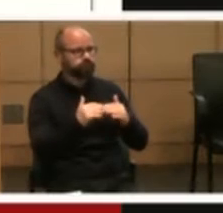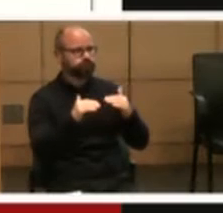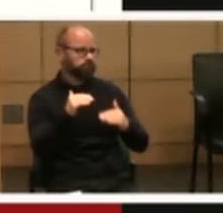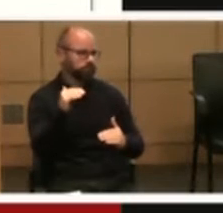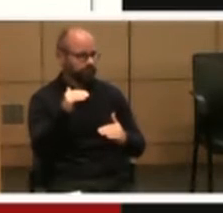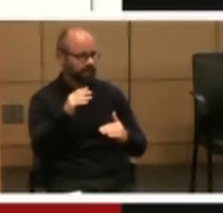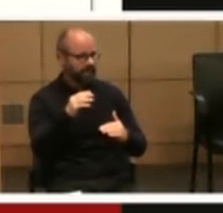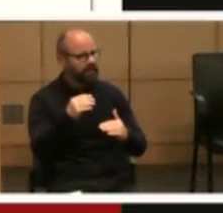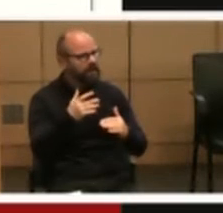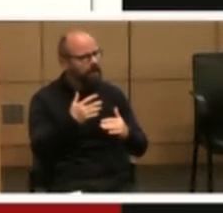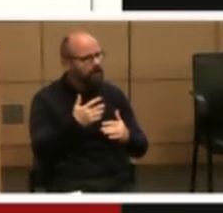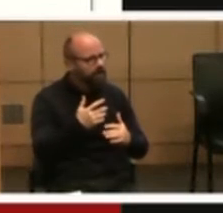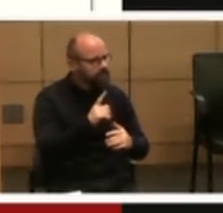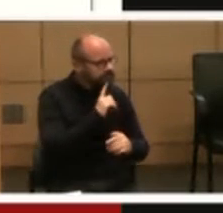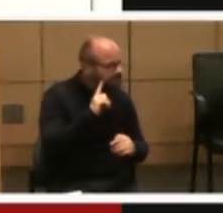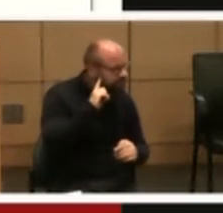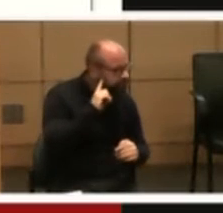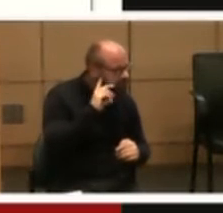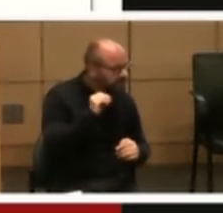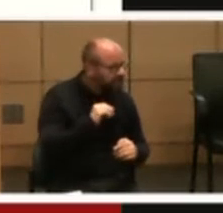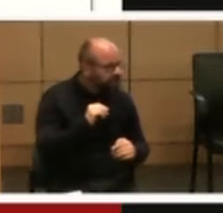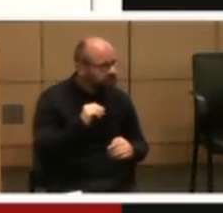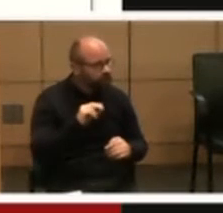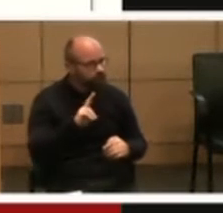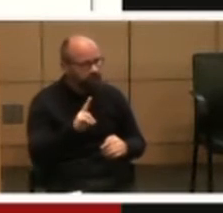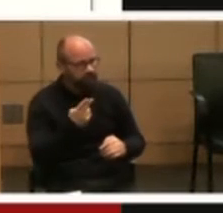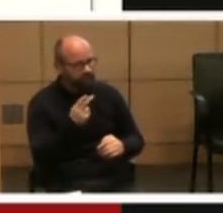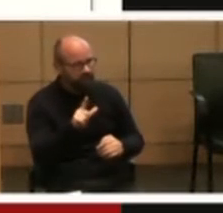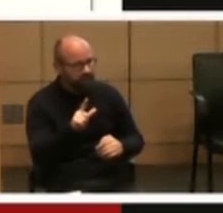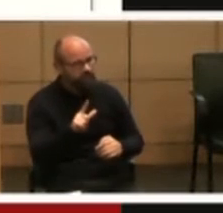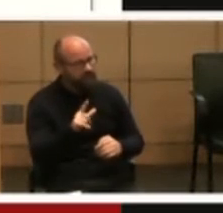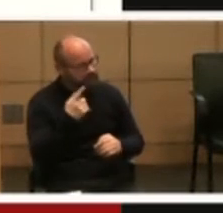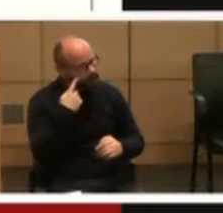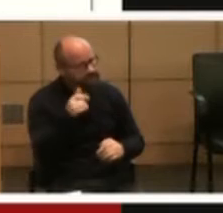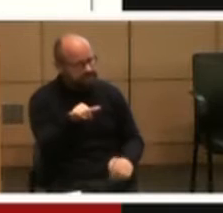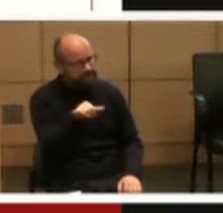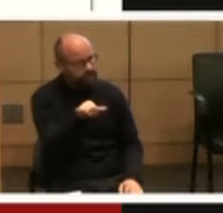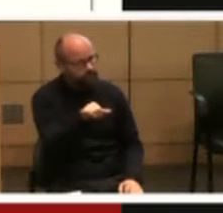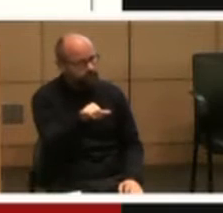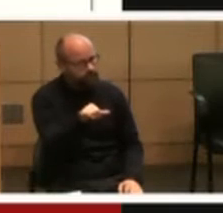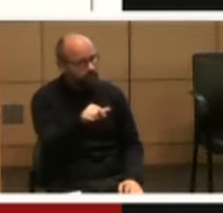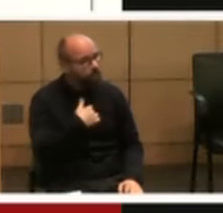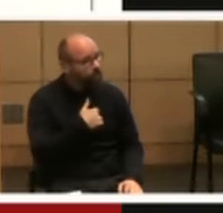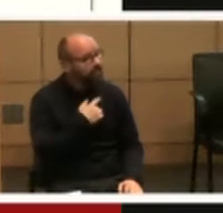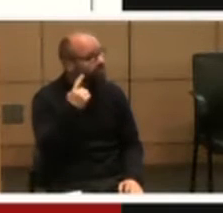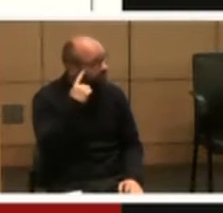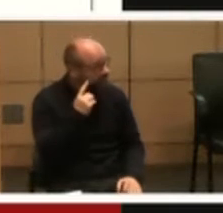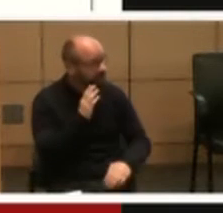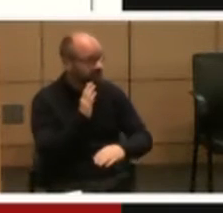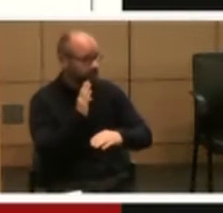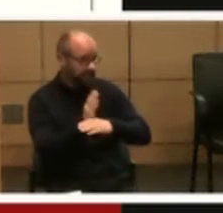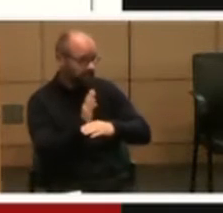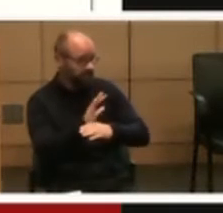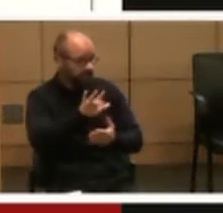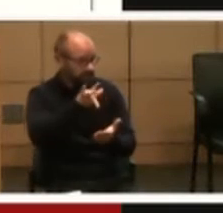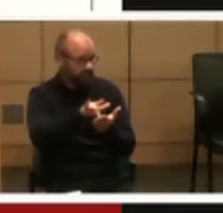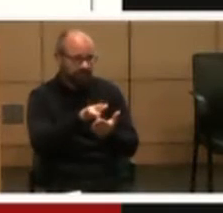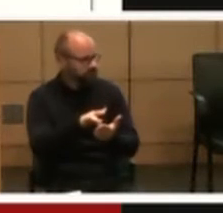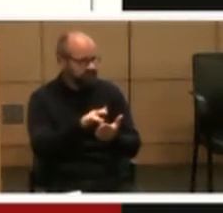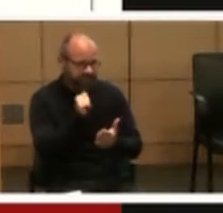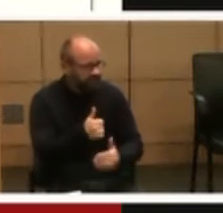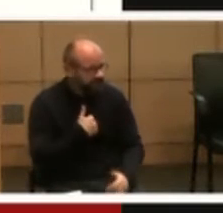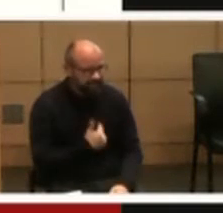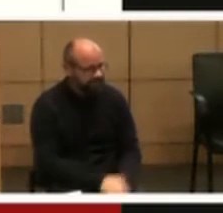other than unilateral or to bilateral. We thought that they might be somewhere in the middle, and that does not seem to be the case.